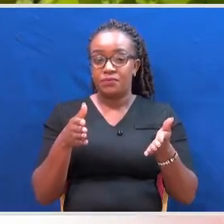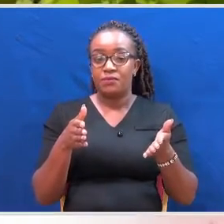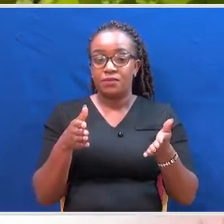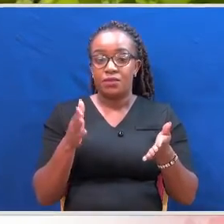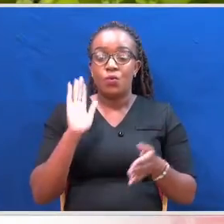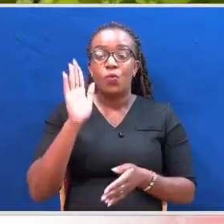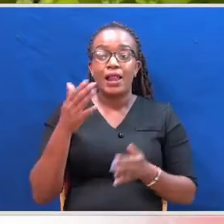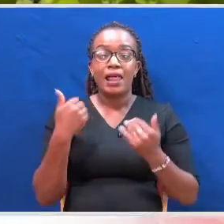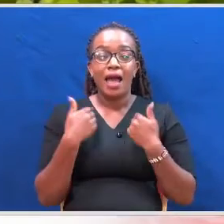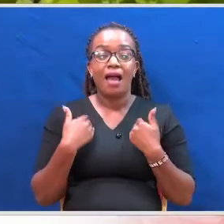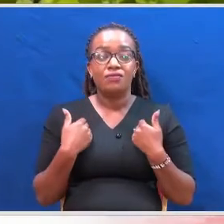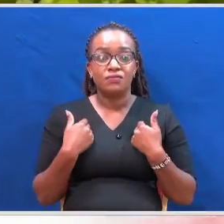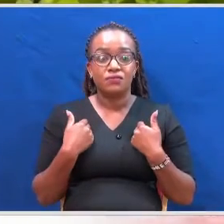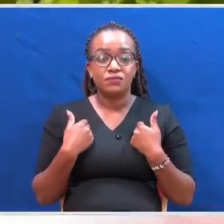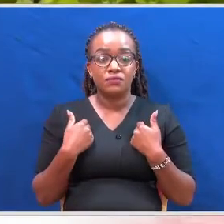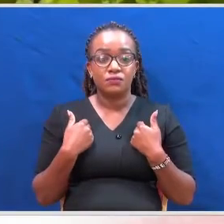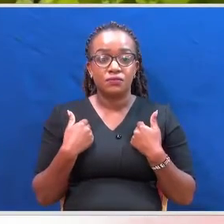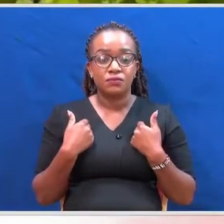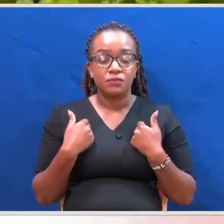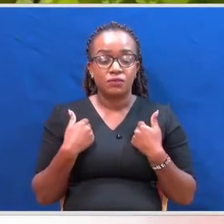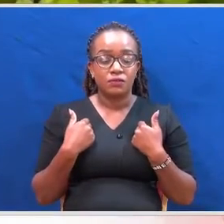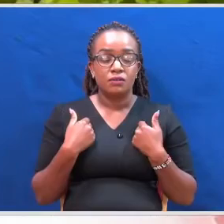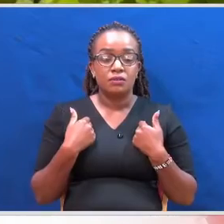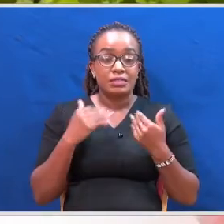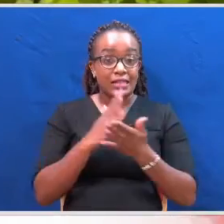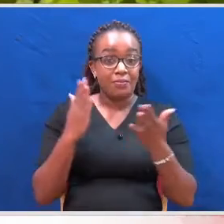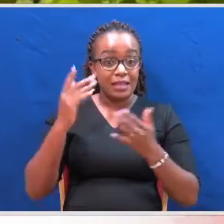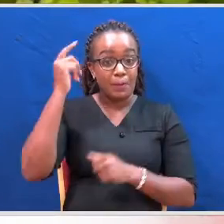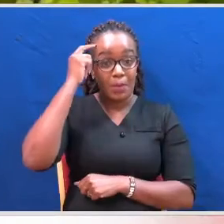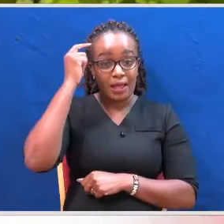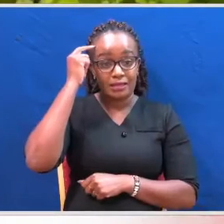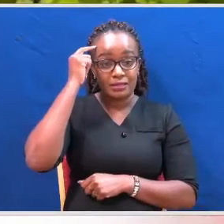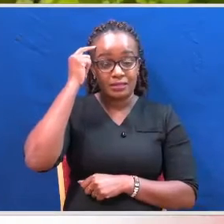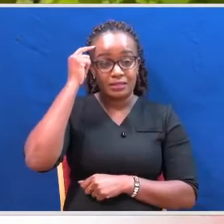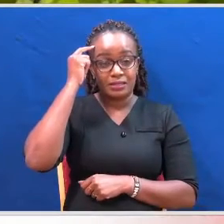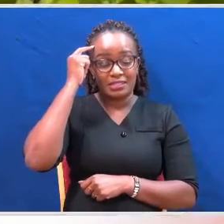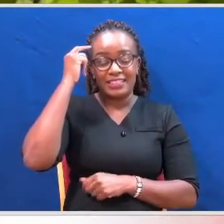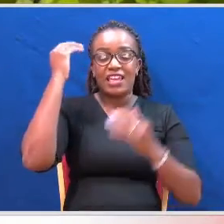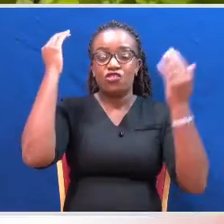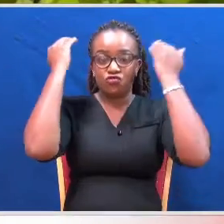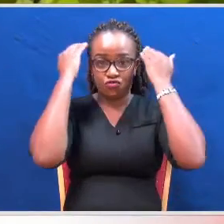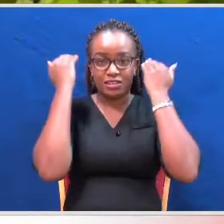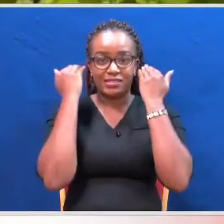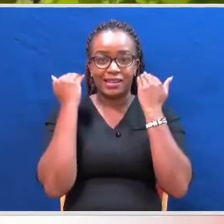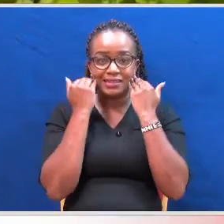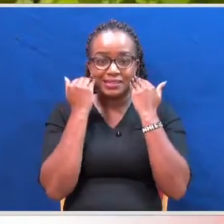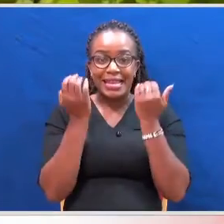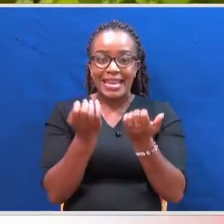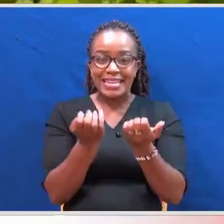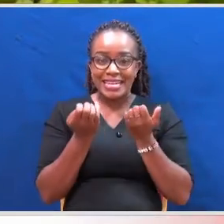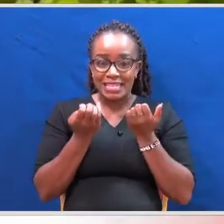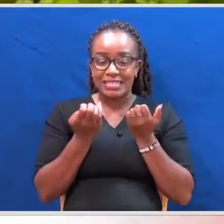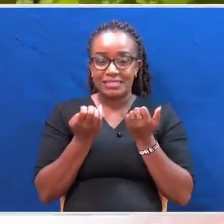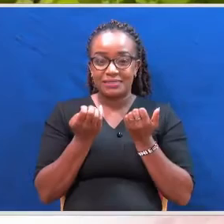with that presence of mind that the judiciary needs to be